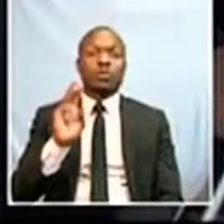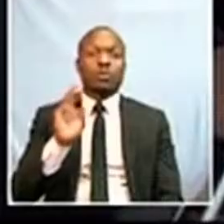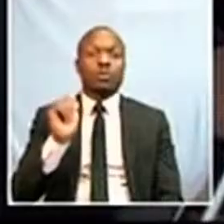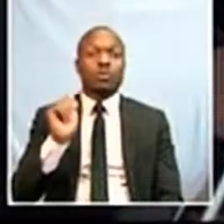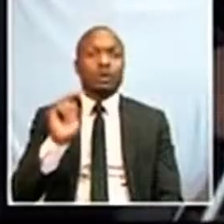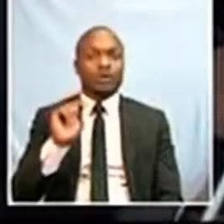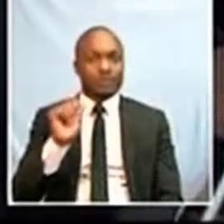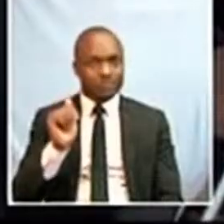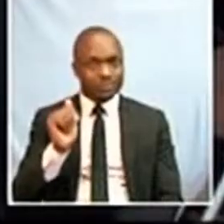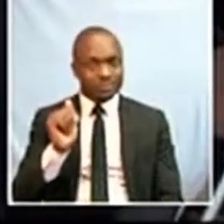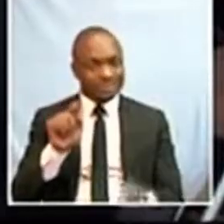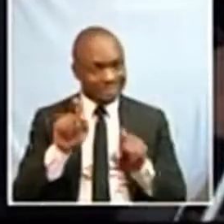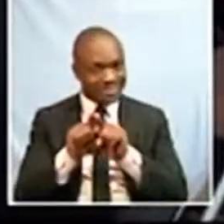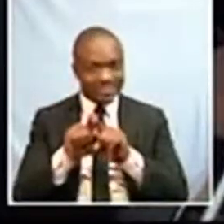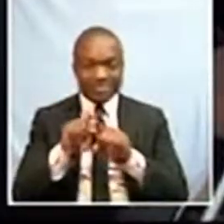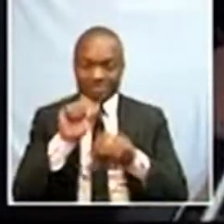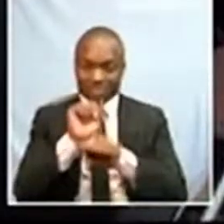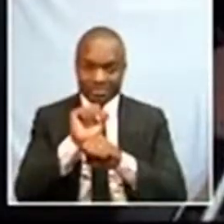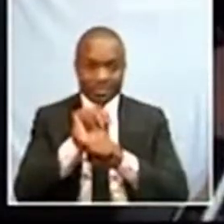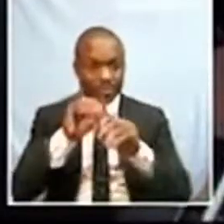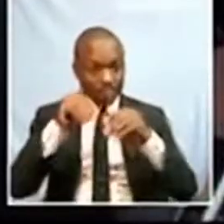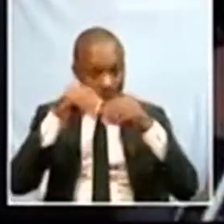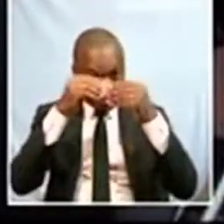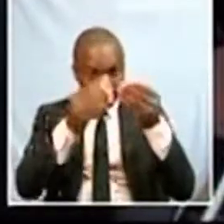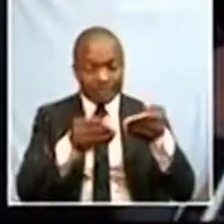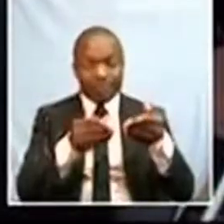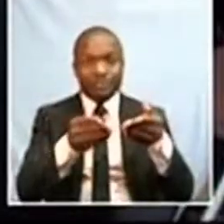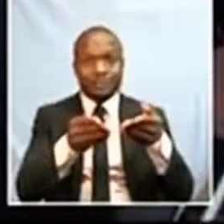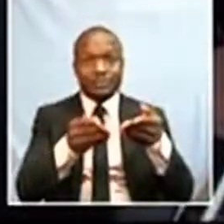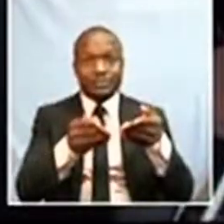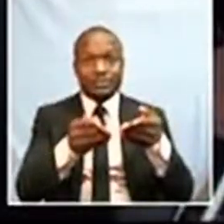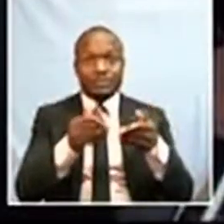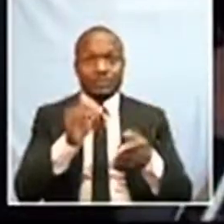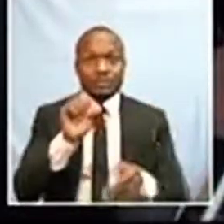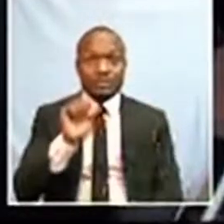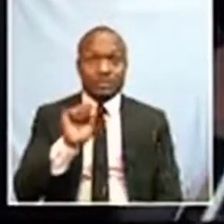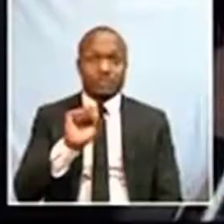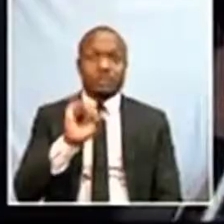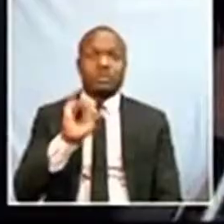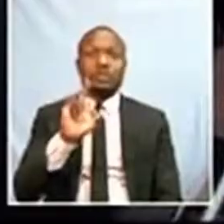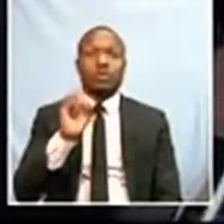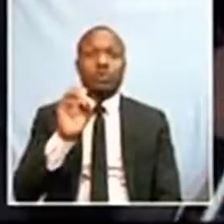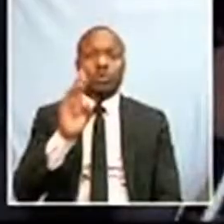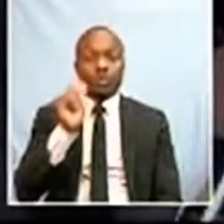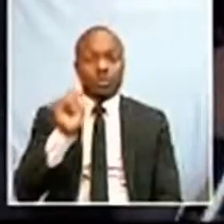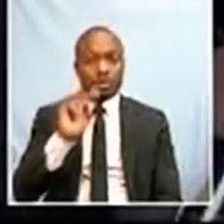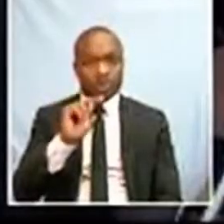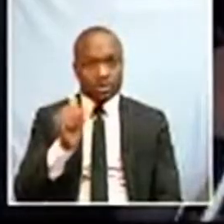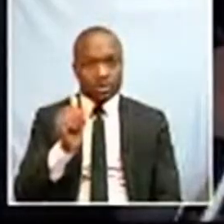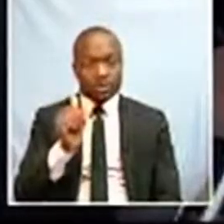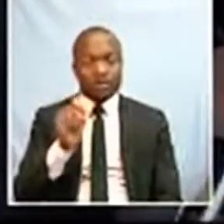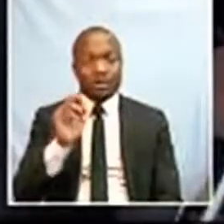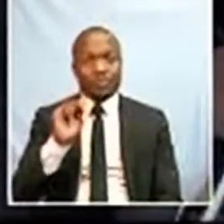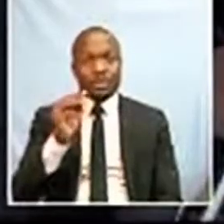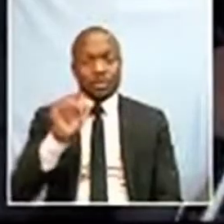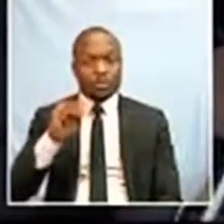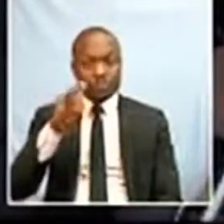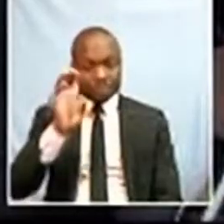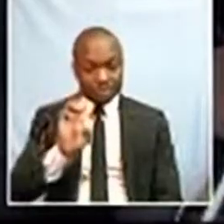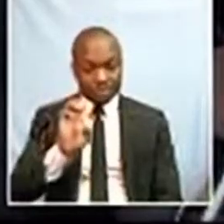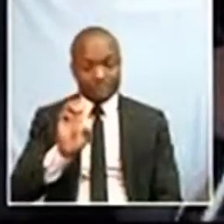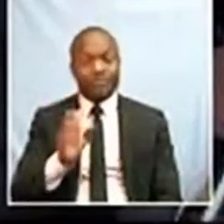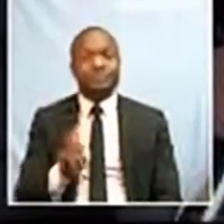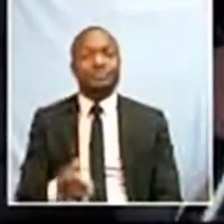work, which was awarded at Silowana and Milombe.